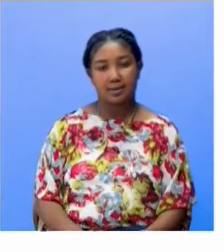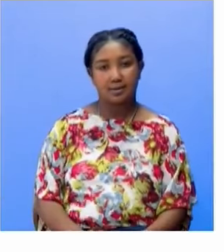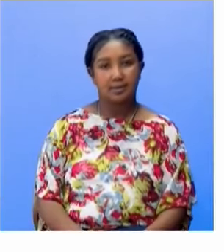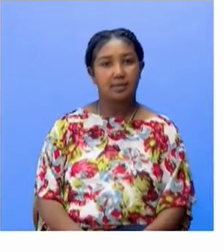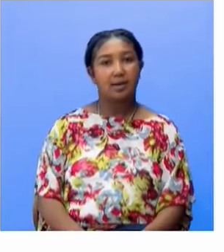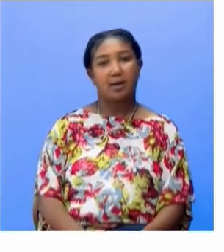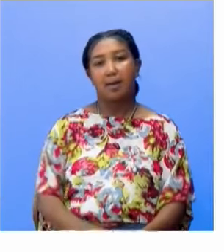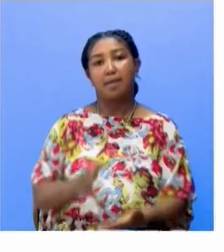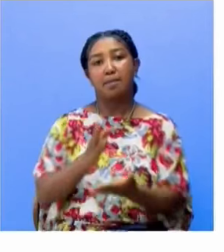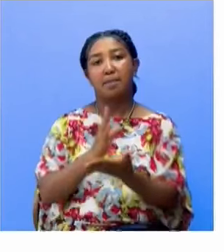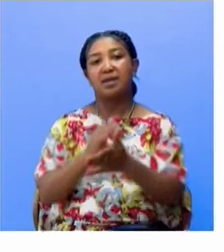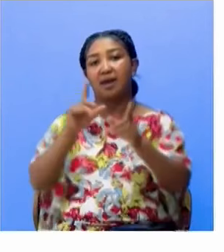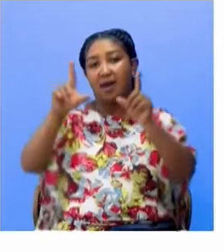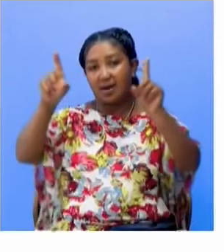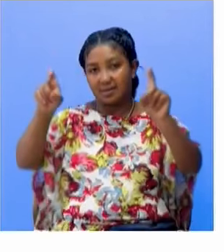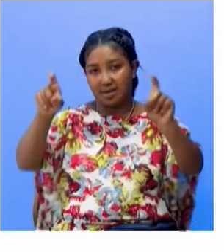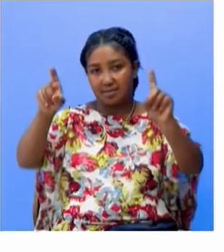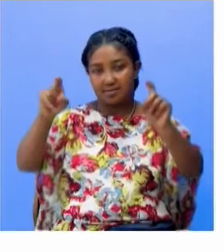exam